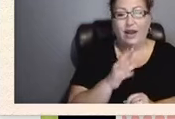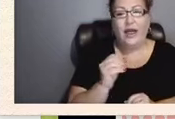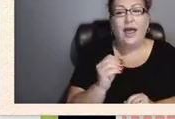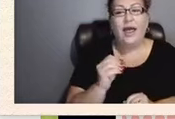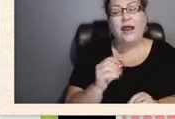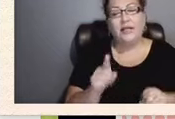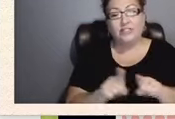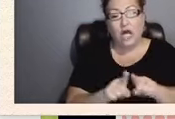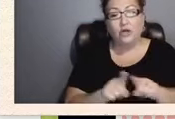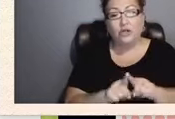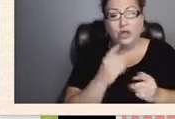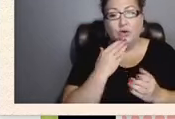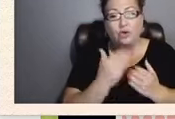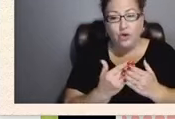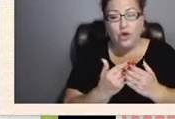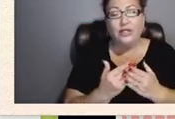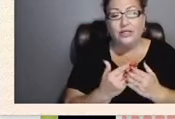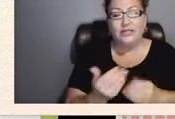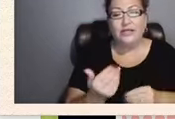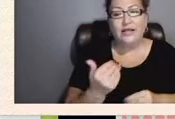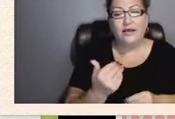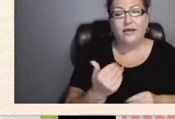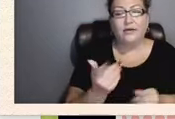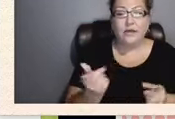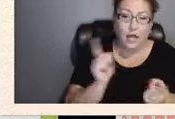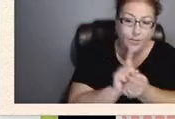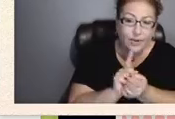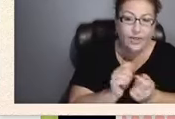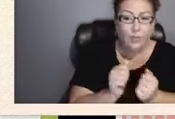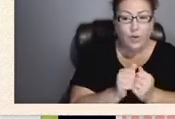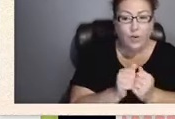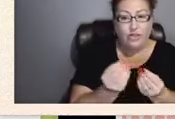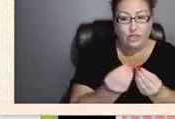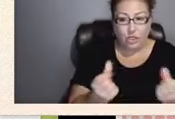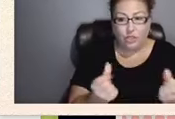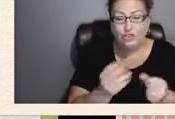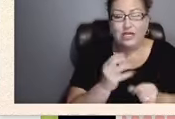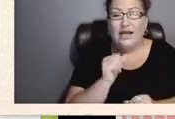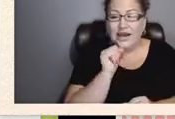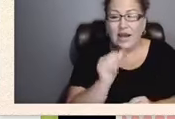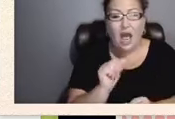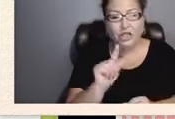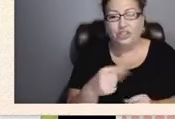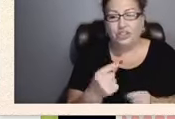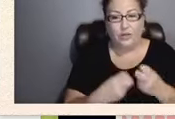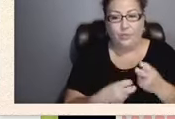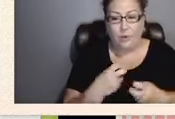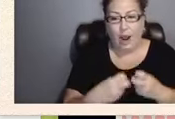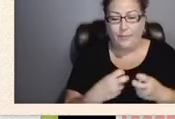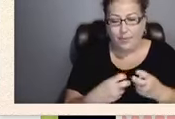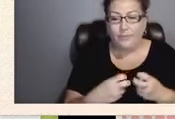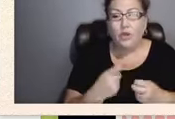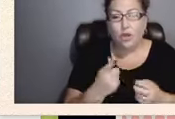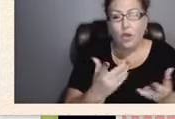good to come to them with a solution and not just a problem. You want to